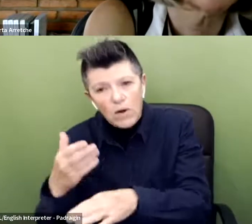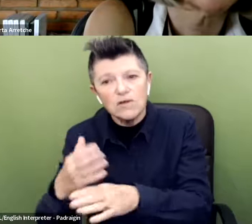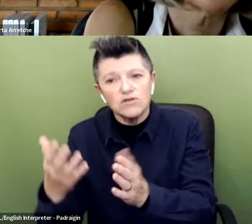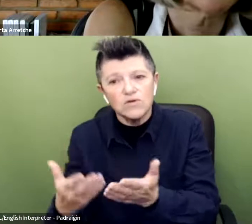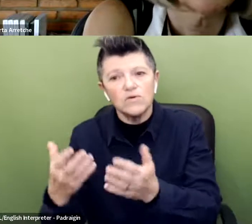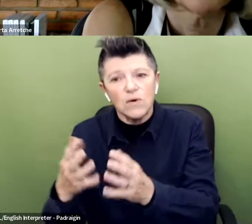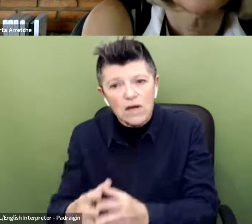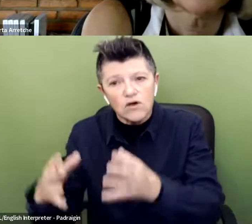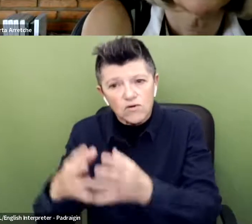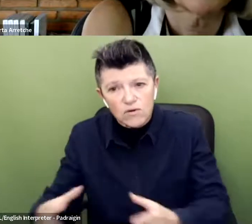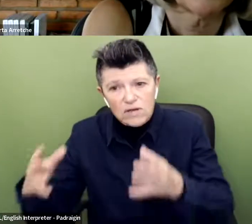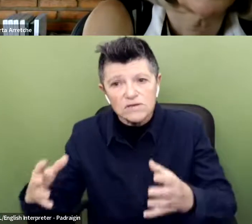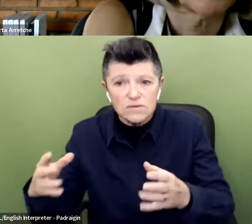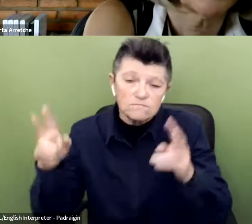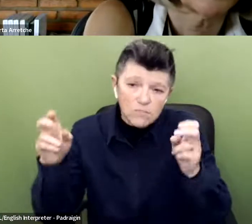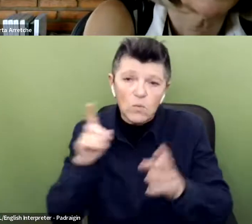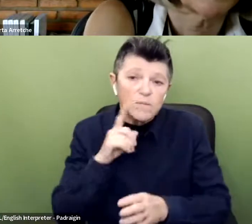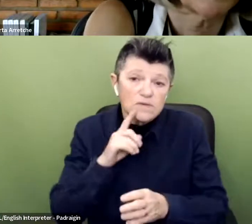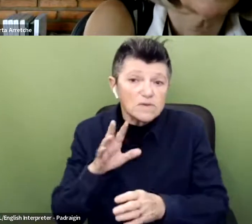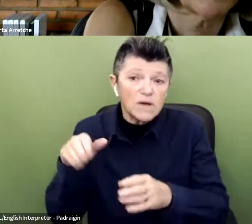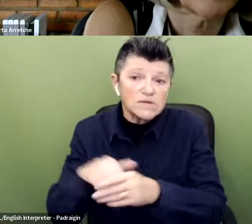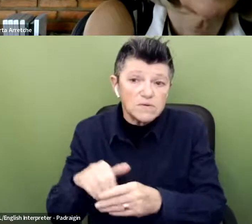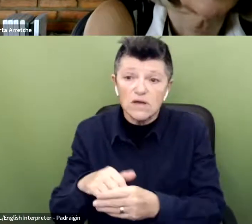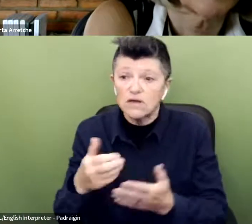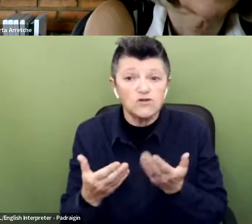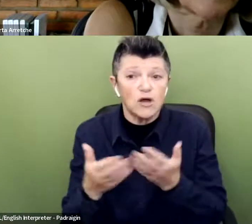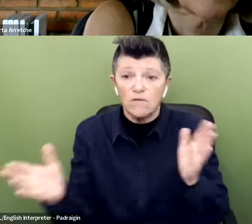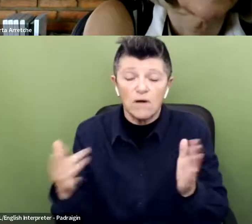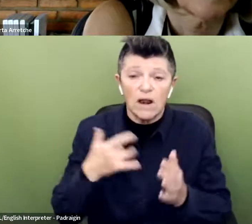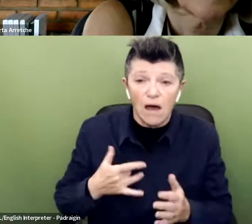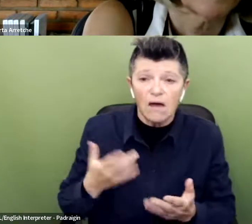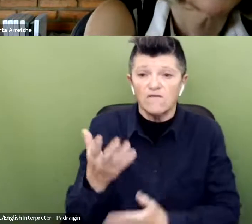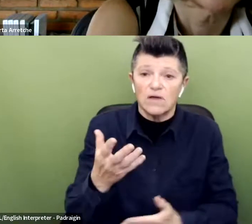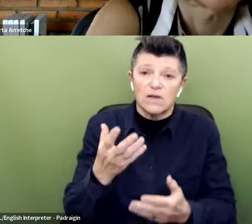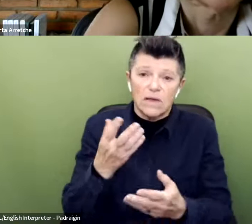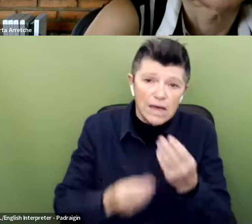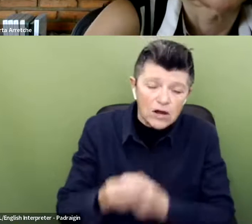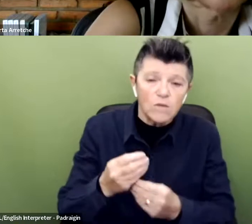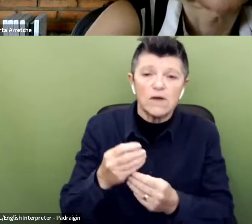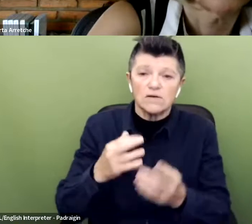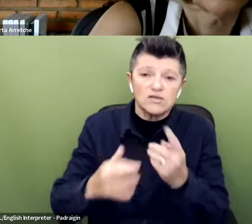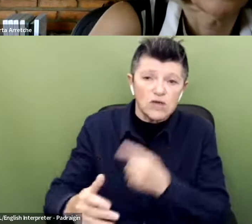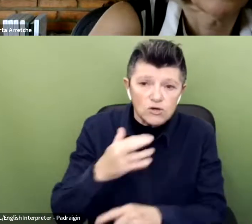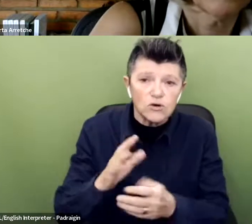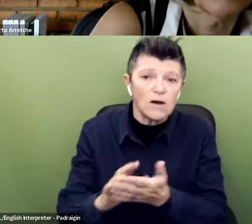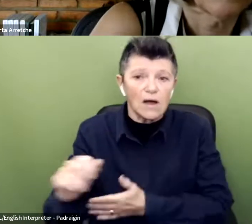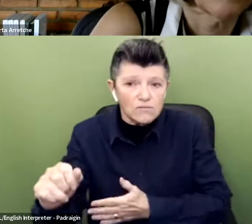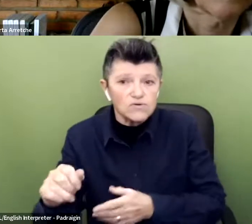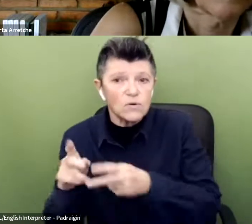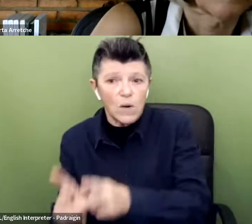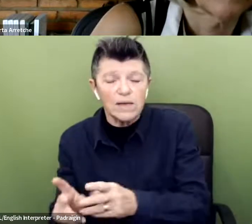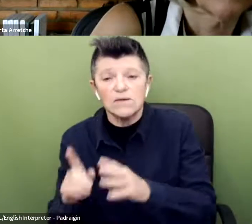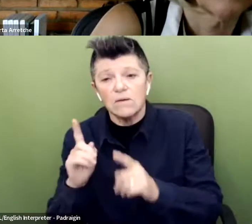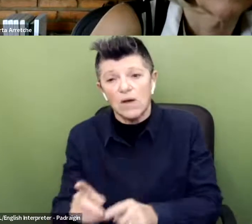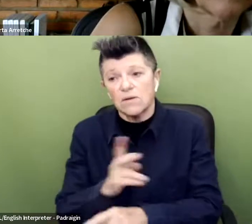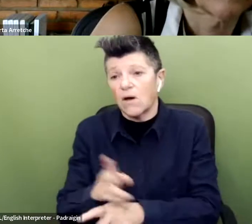of women, in general, in life, in economic and social and cultural and civic ways. And but often they